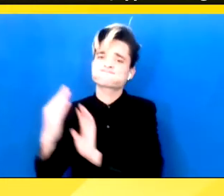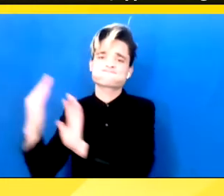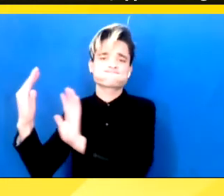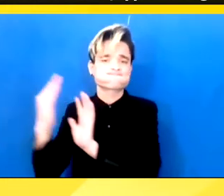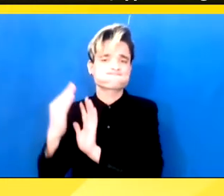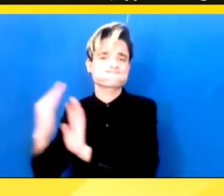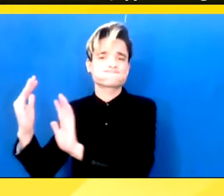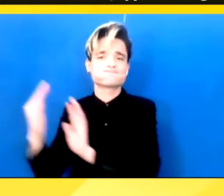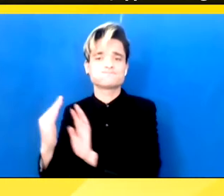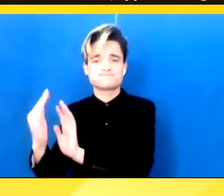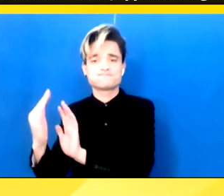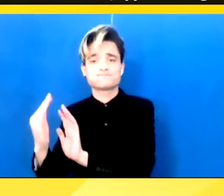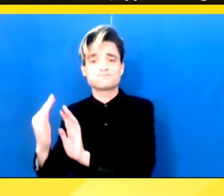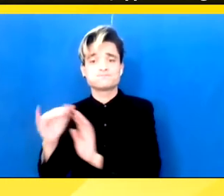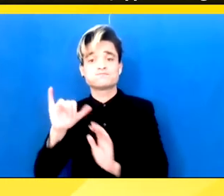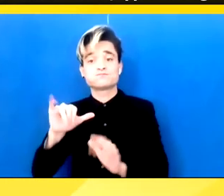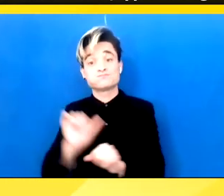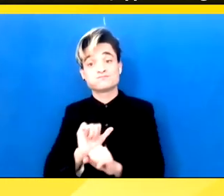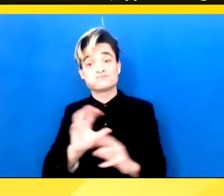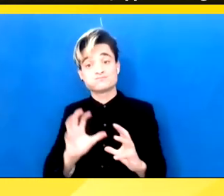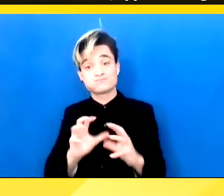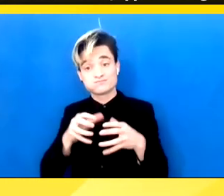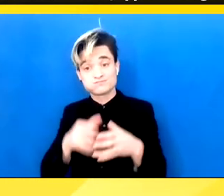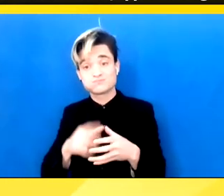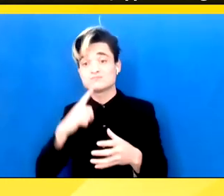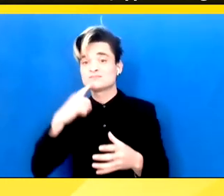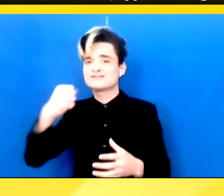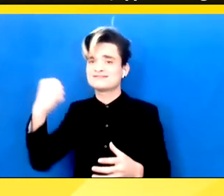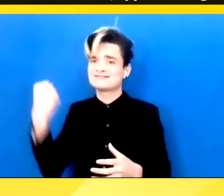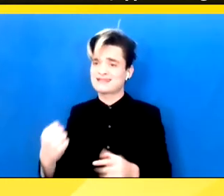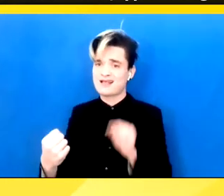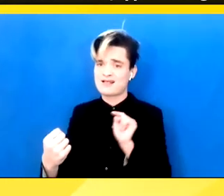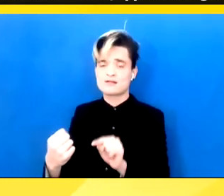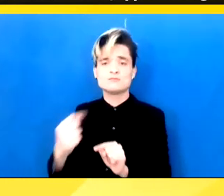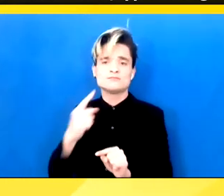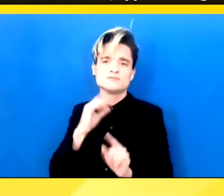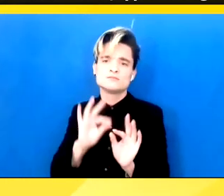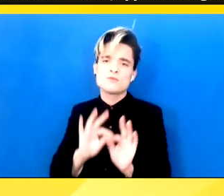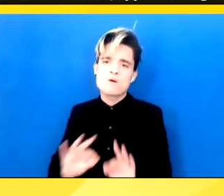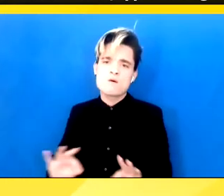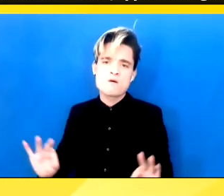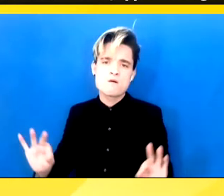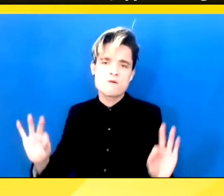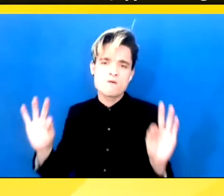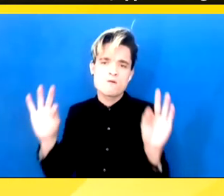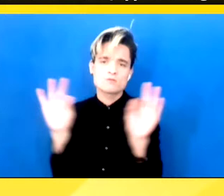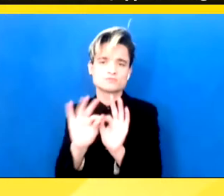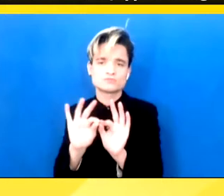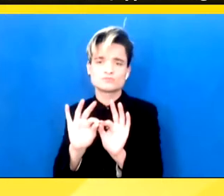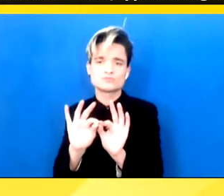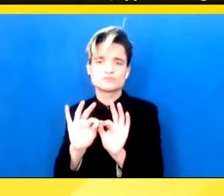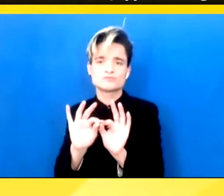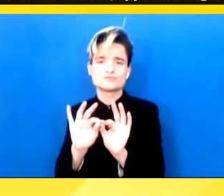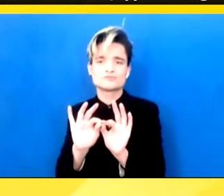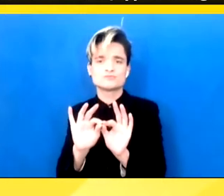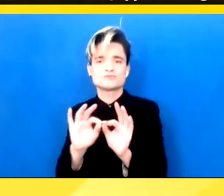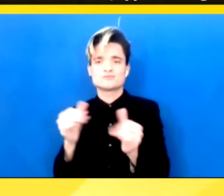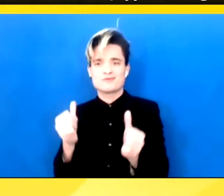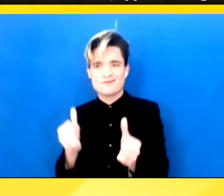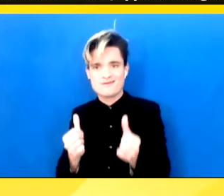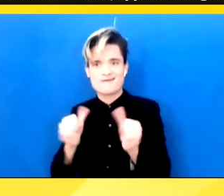labor movement in the South is critical to any effort to transform this country and that unions are essential for working